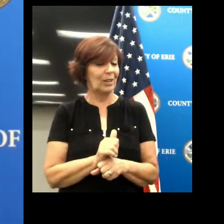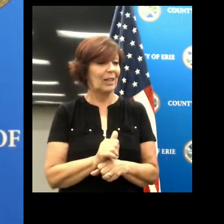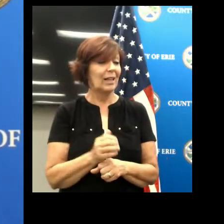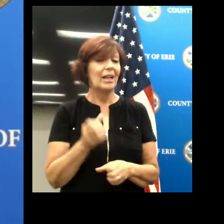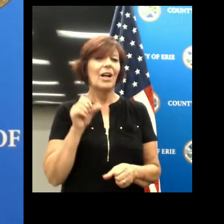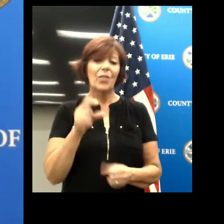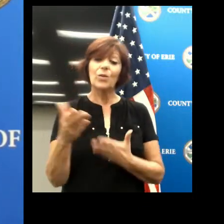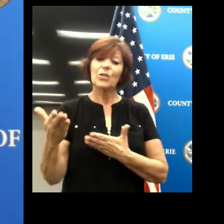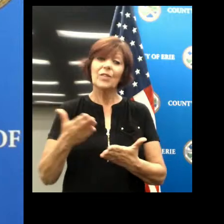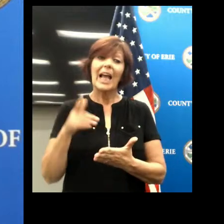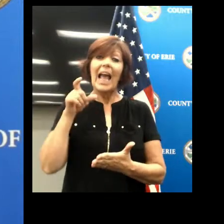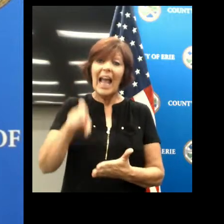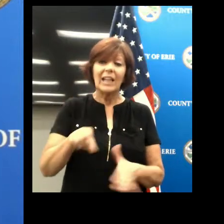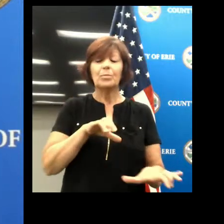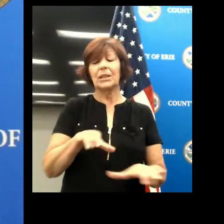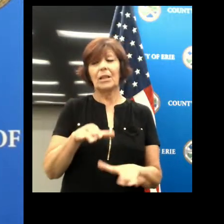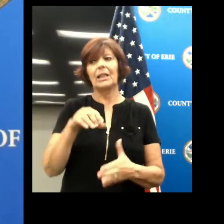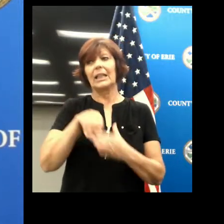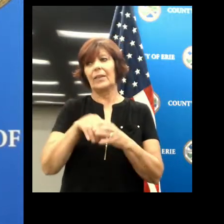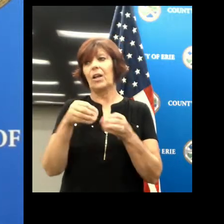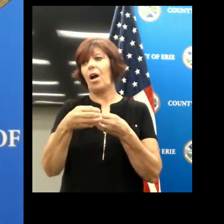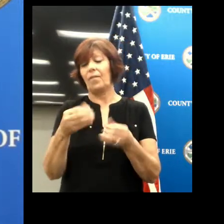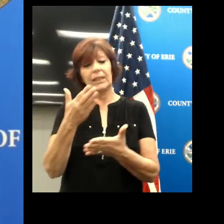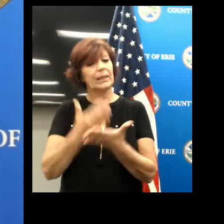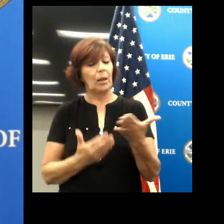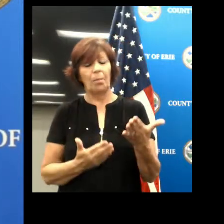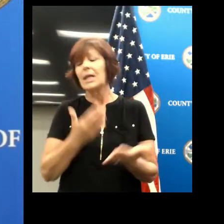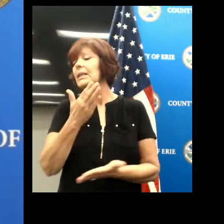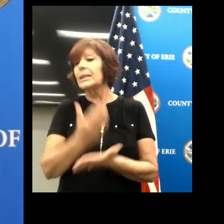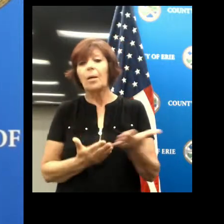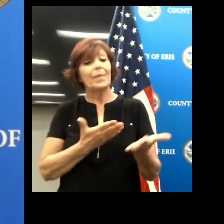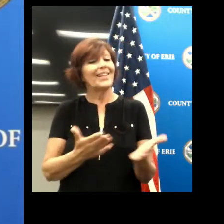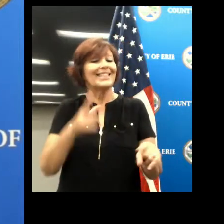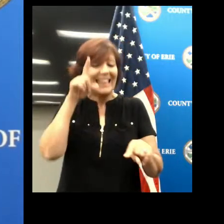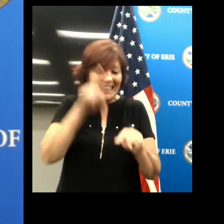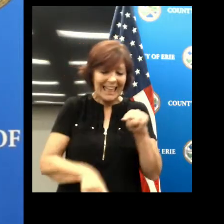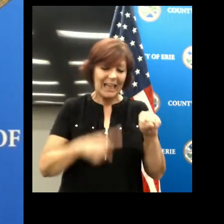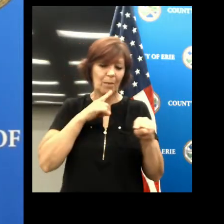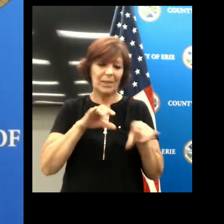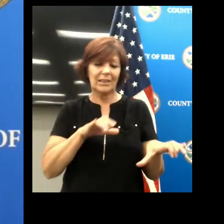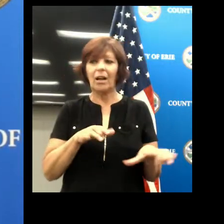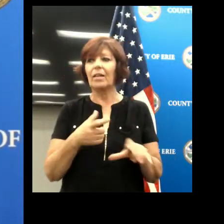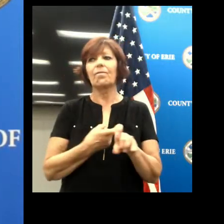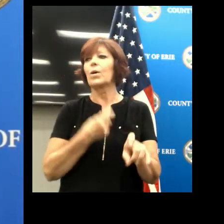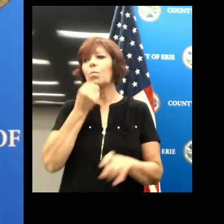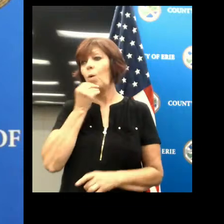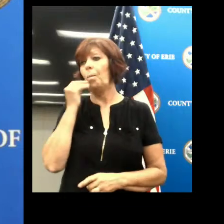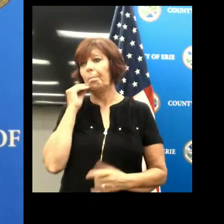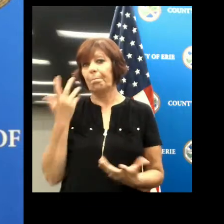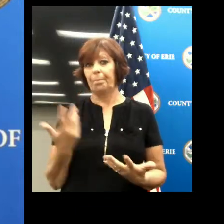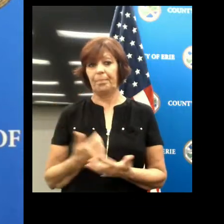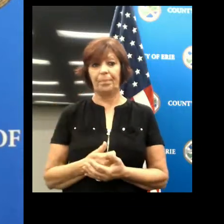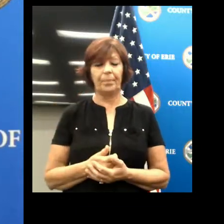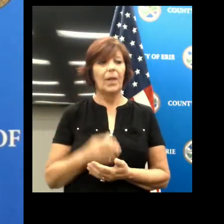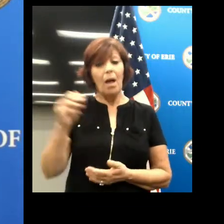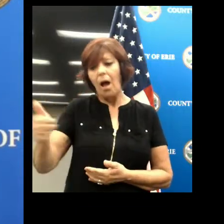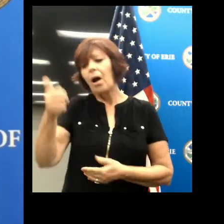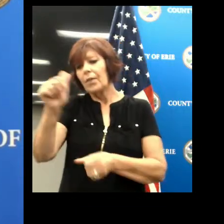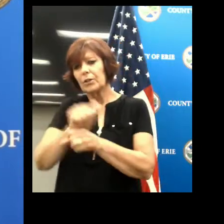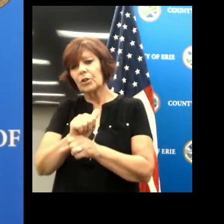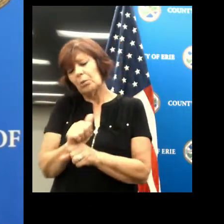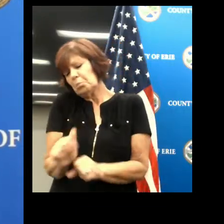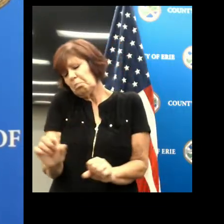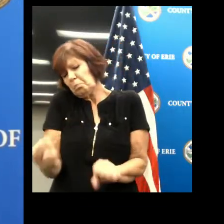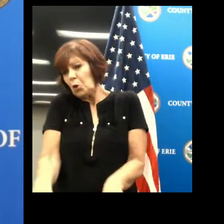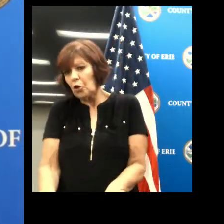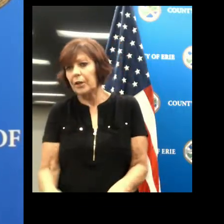jobs have to be done in the office. You cannot do certain jobs in county government from home. There are other jobs that potentially